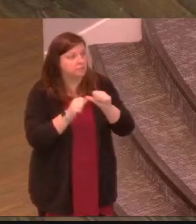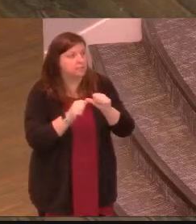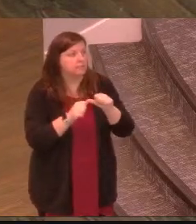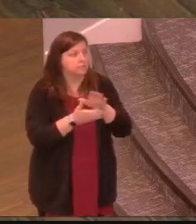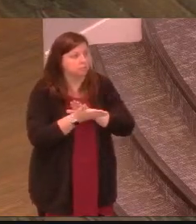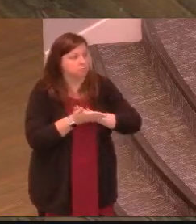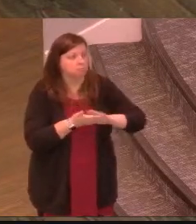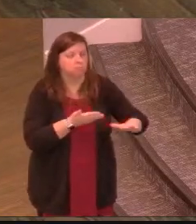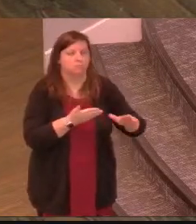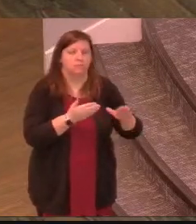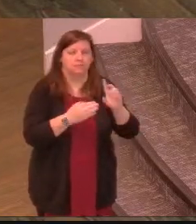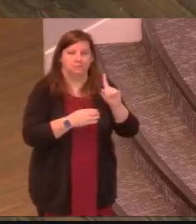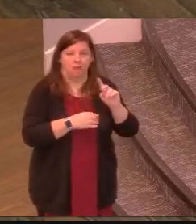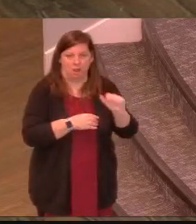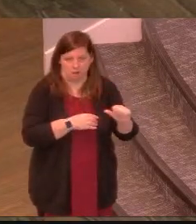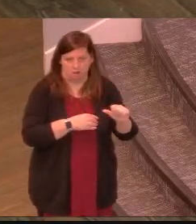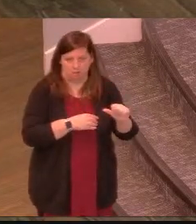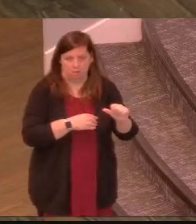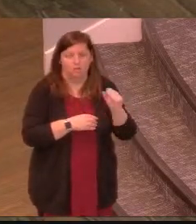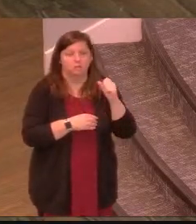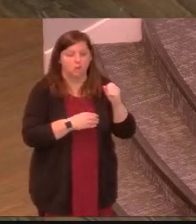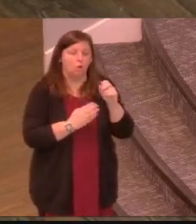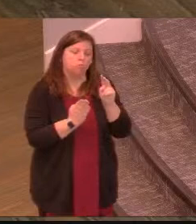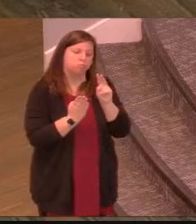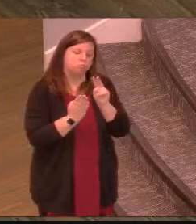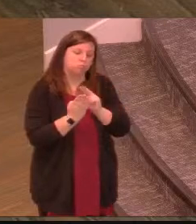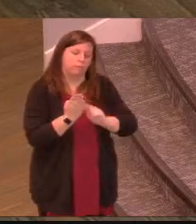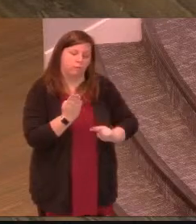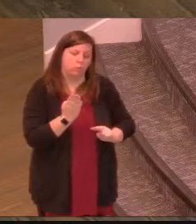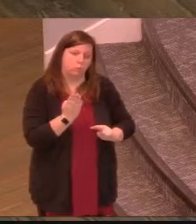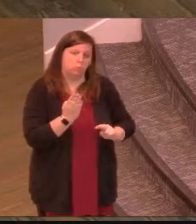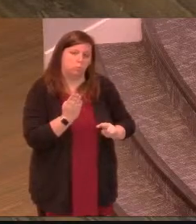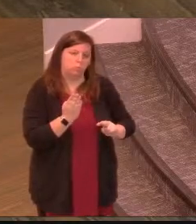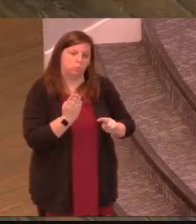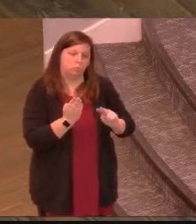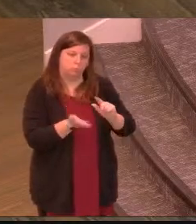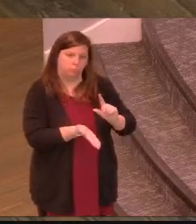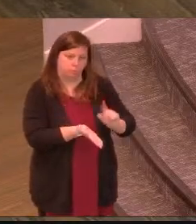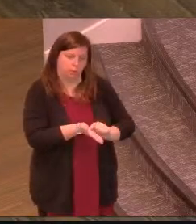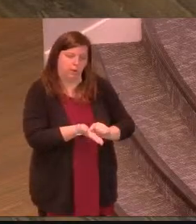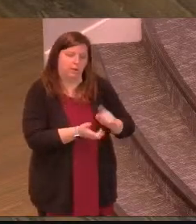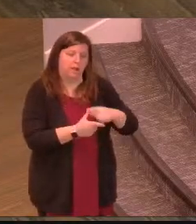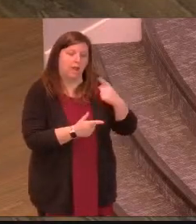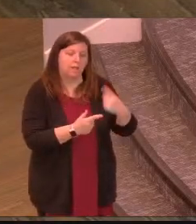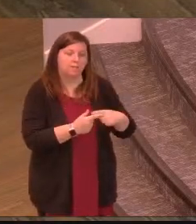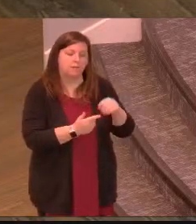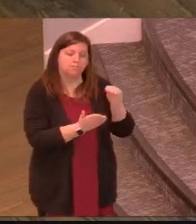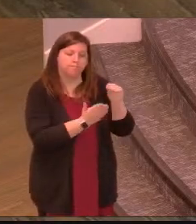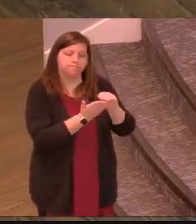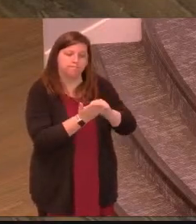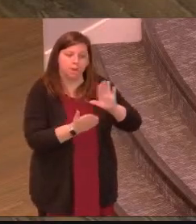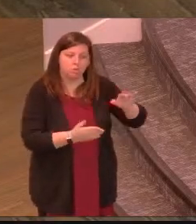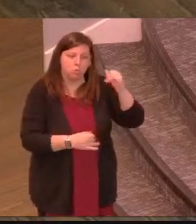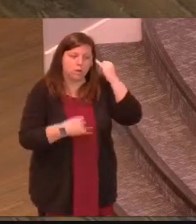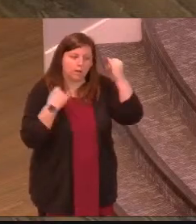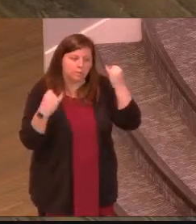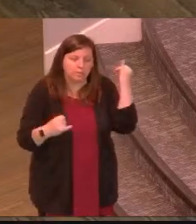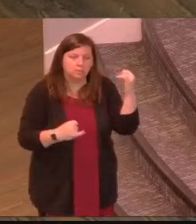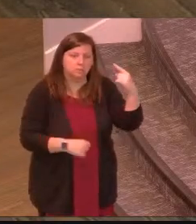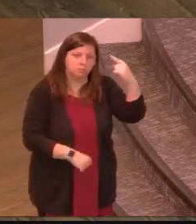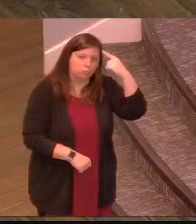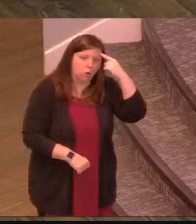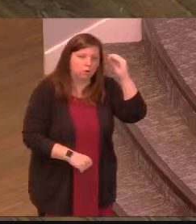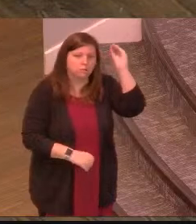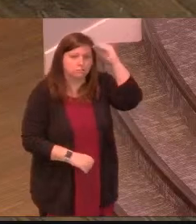review those, to share your ideas, thoughts, feedback, what should we not forget, who should we not forget to engage,